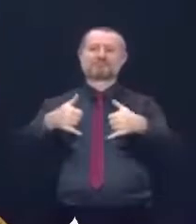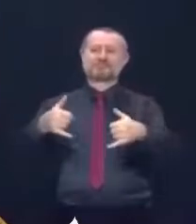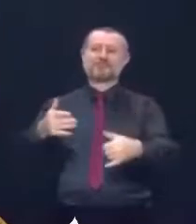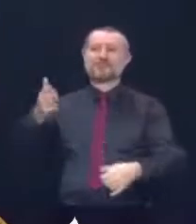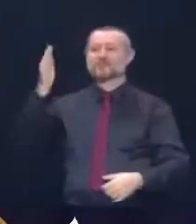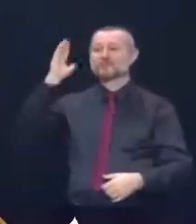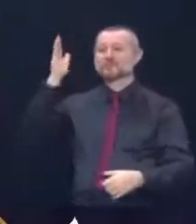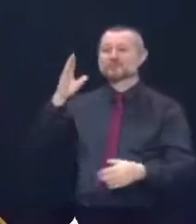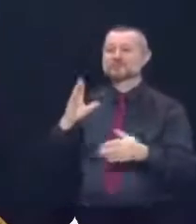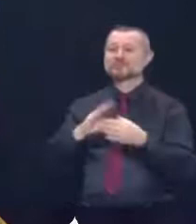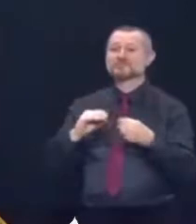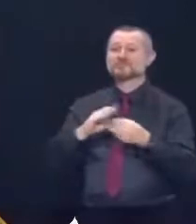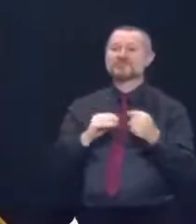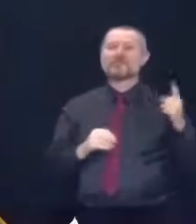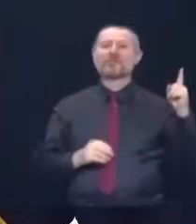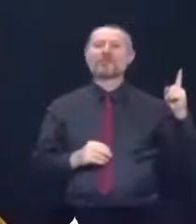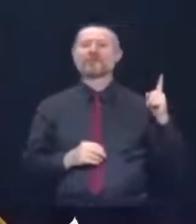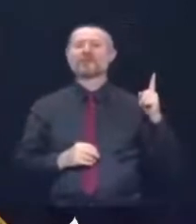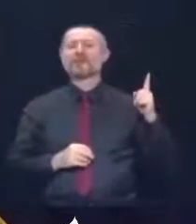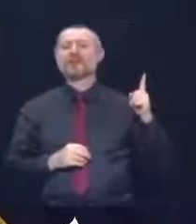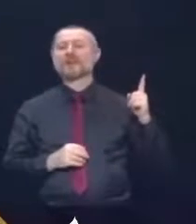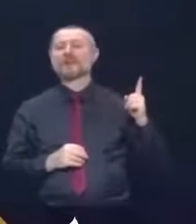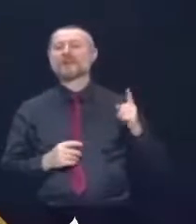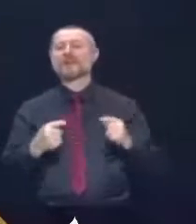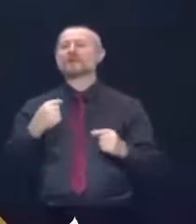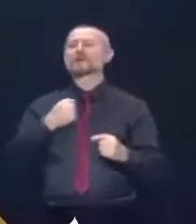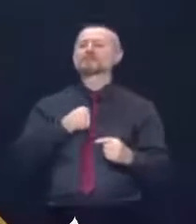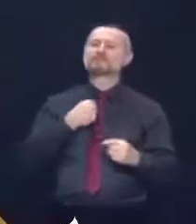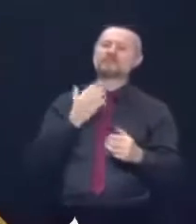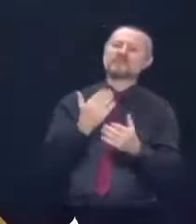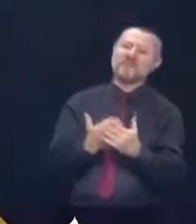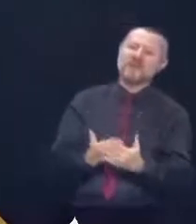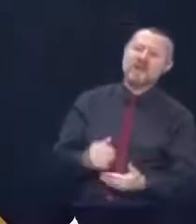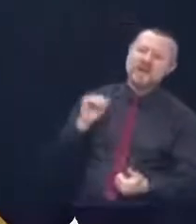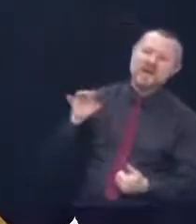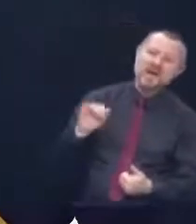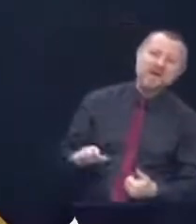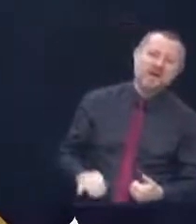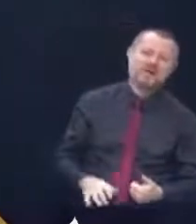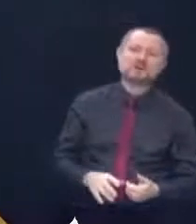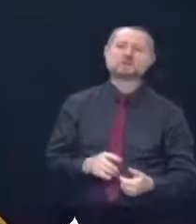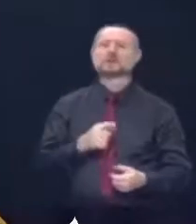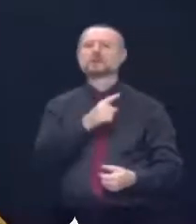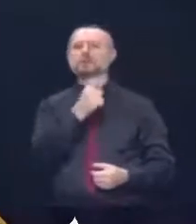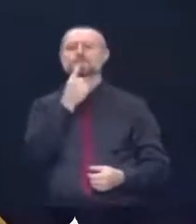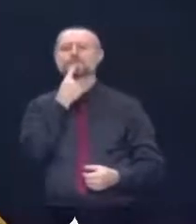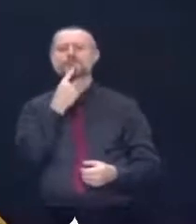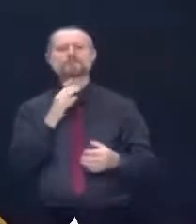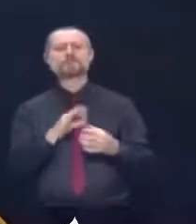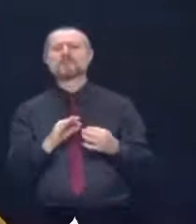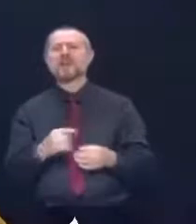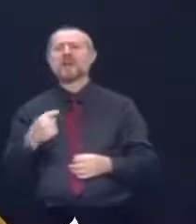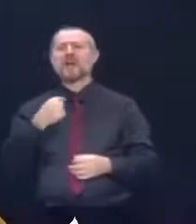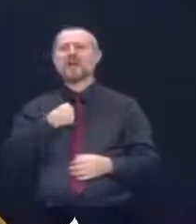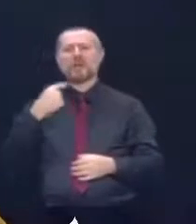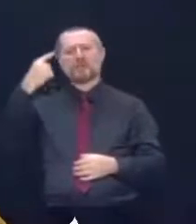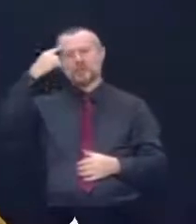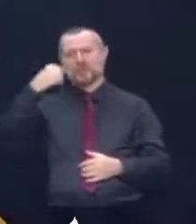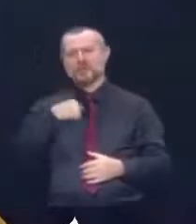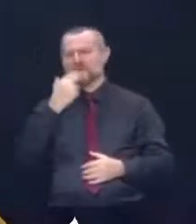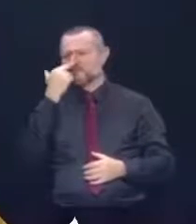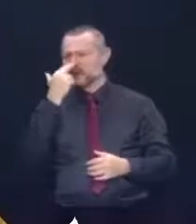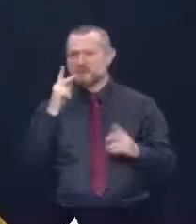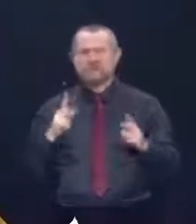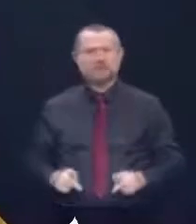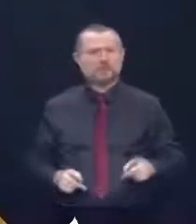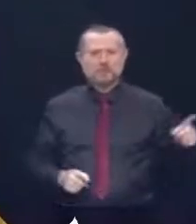was, I gave facts. They never mentioned my sense of humor, by the way, nor did they